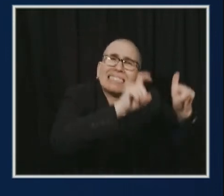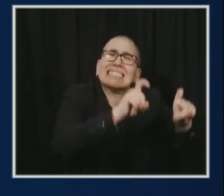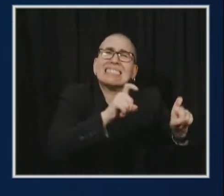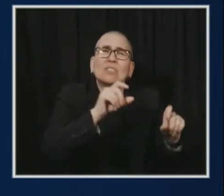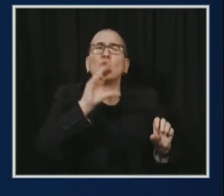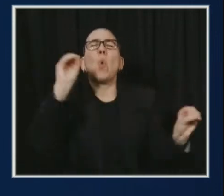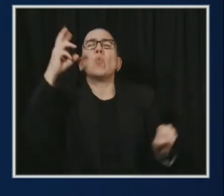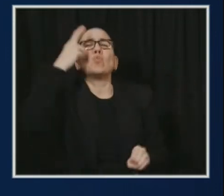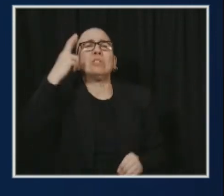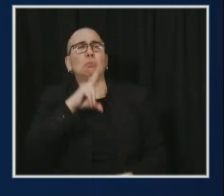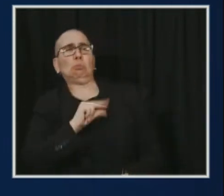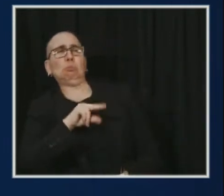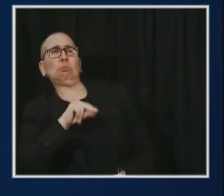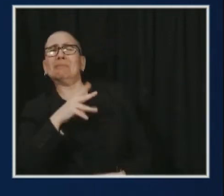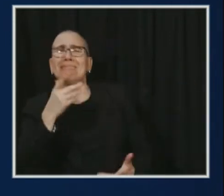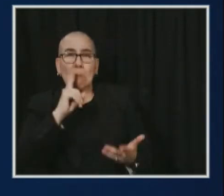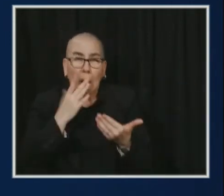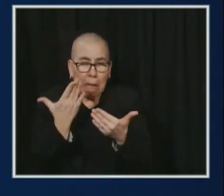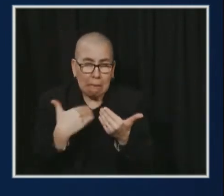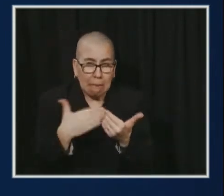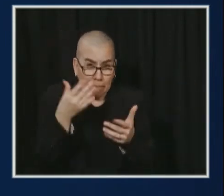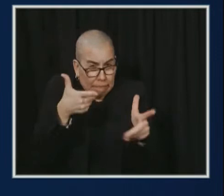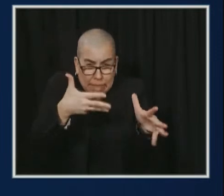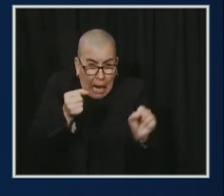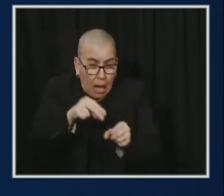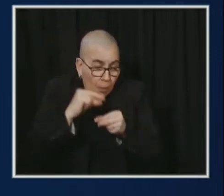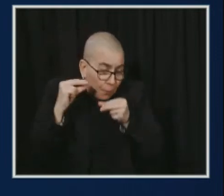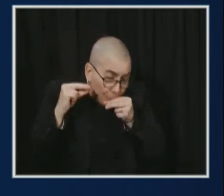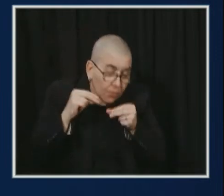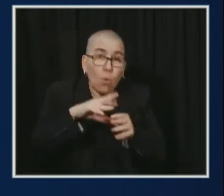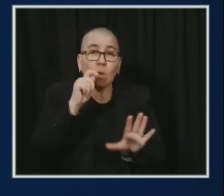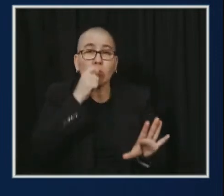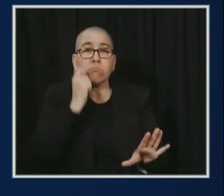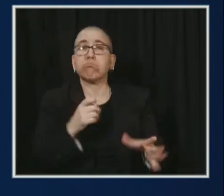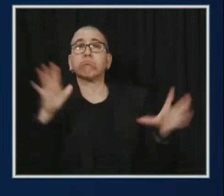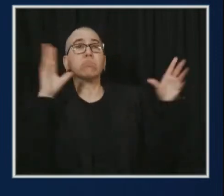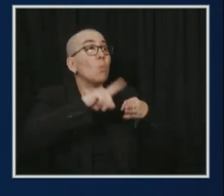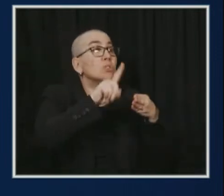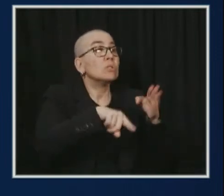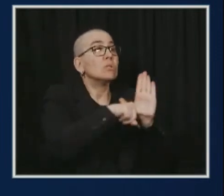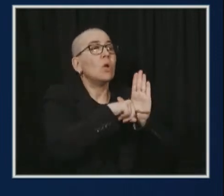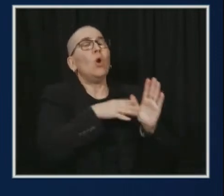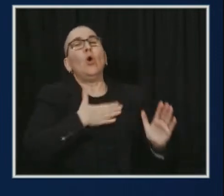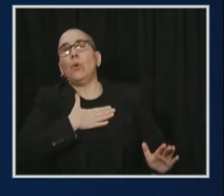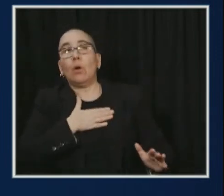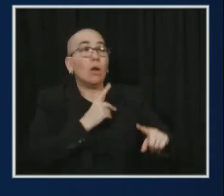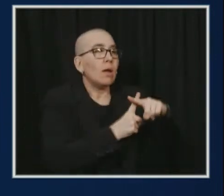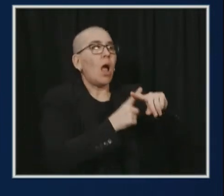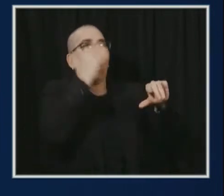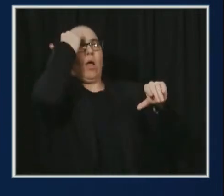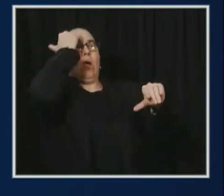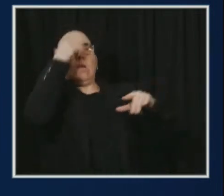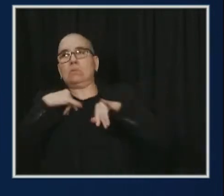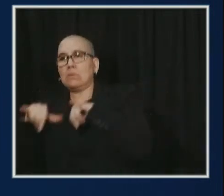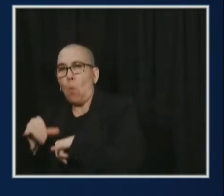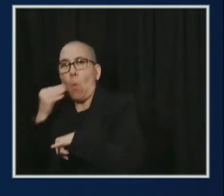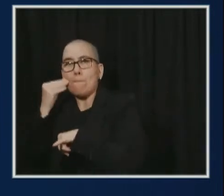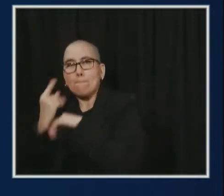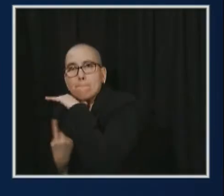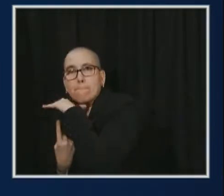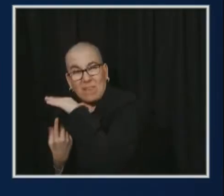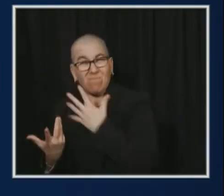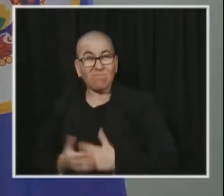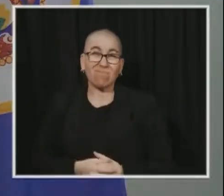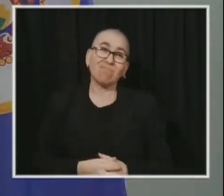more important now than it's been at any time during this pandemic to get tested and try and isolate this. This is a combination of things with